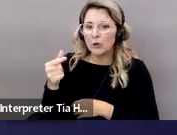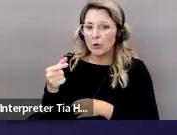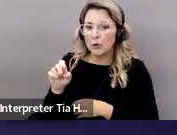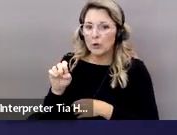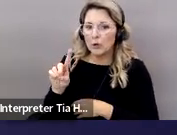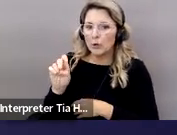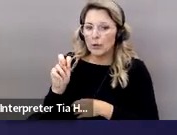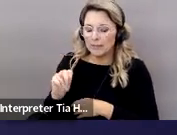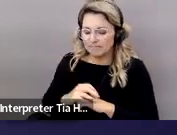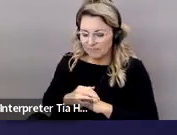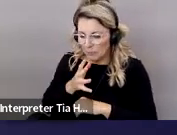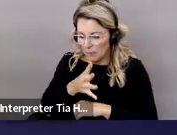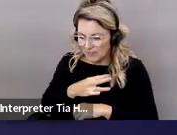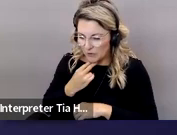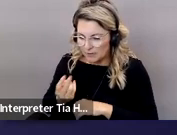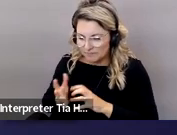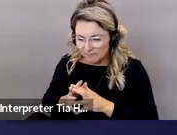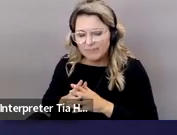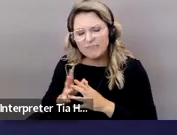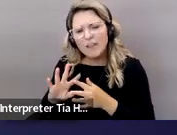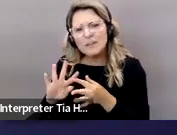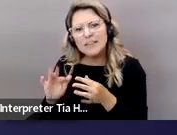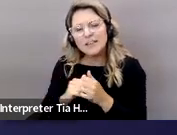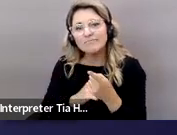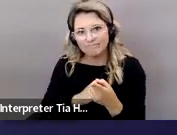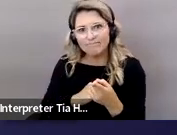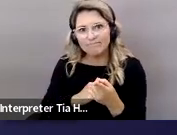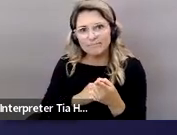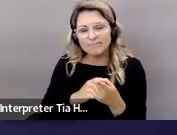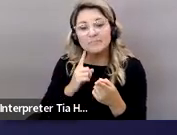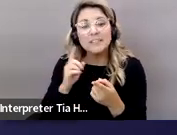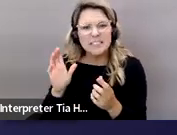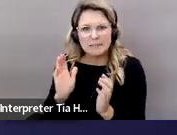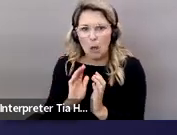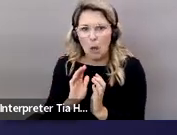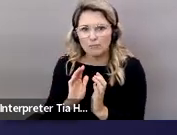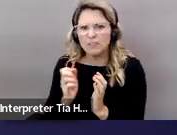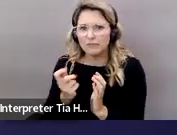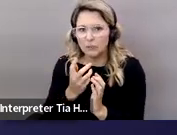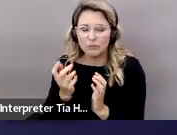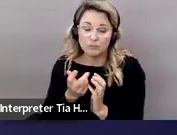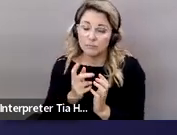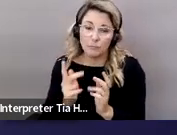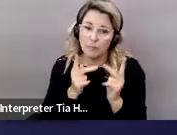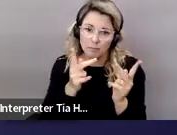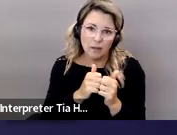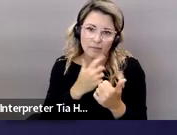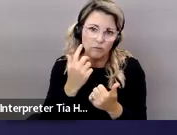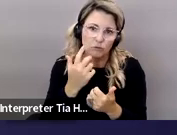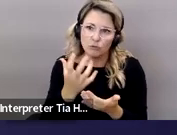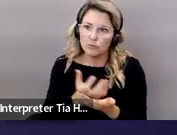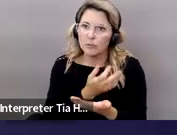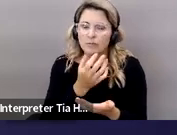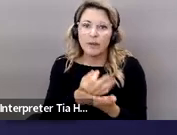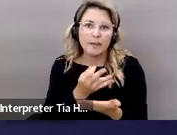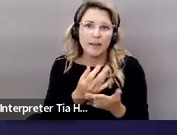would say a couple of the grants that I would include is from some small local ones to some big national ones. And